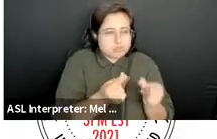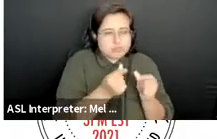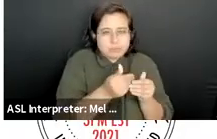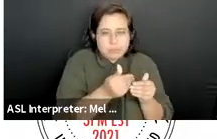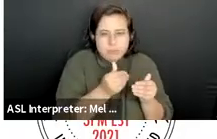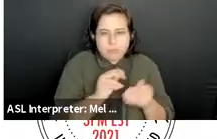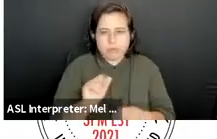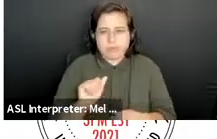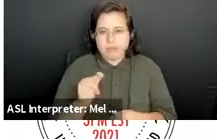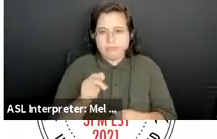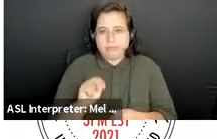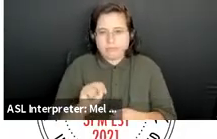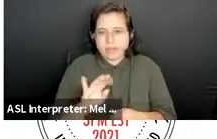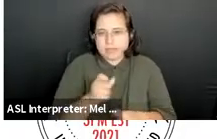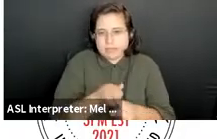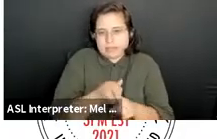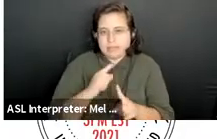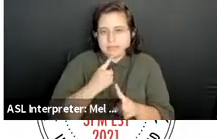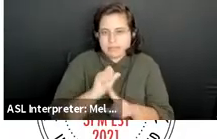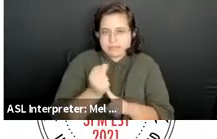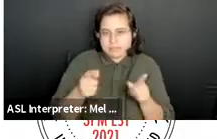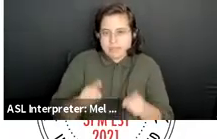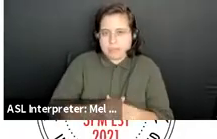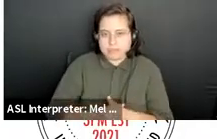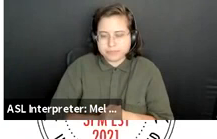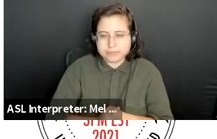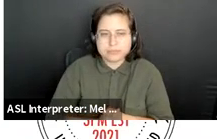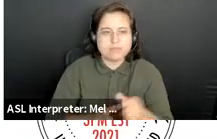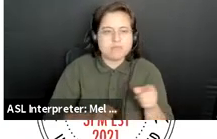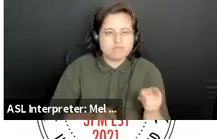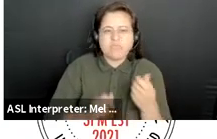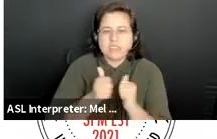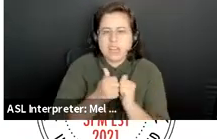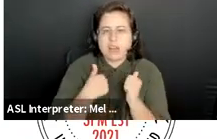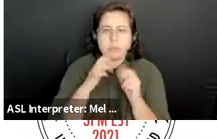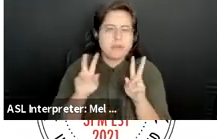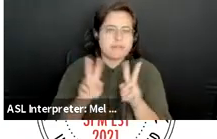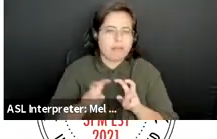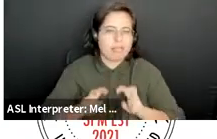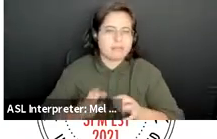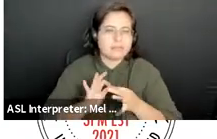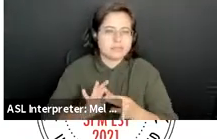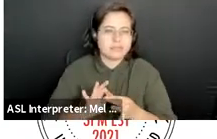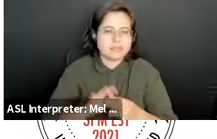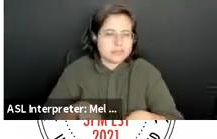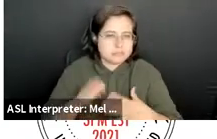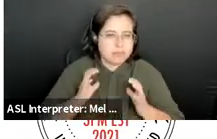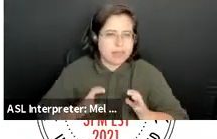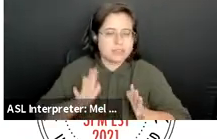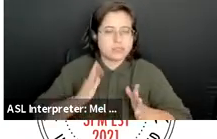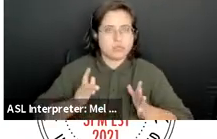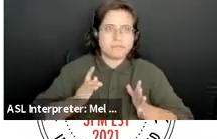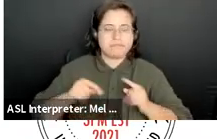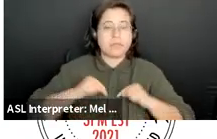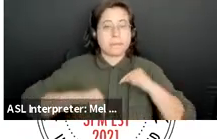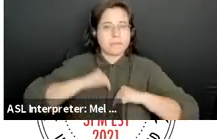So this is how this is kind of the way that we would step through an analysis for a client. Let's work backwards from